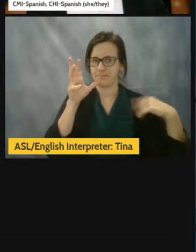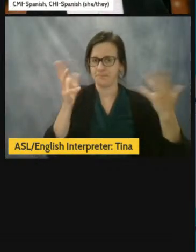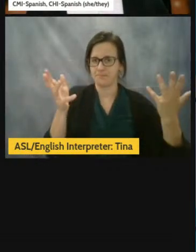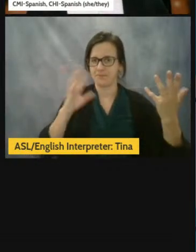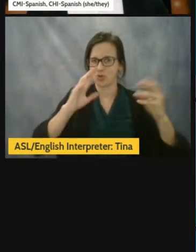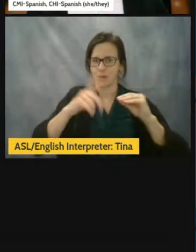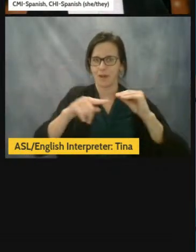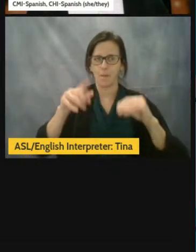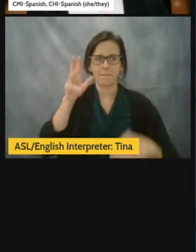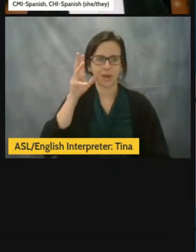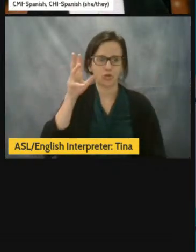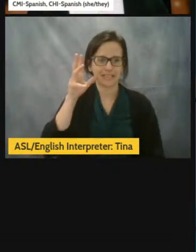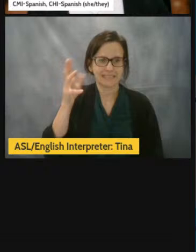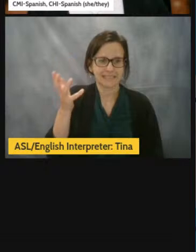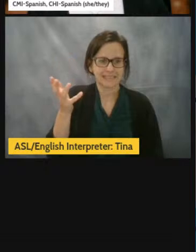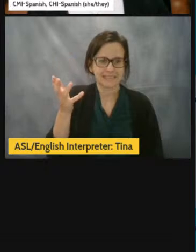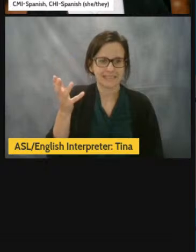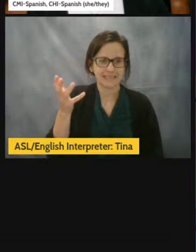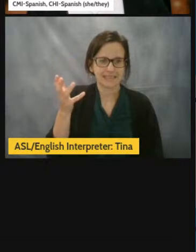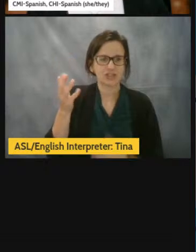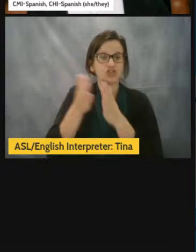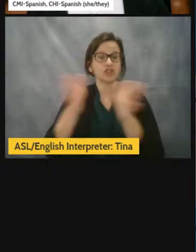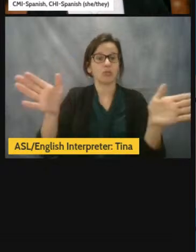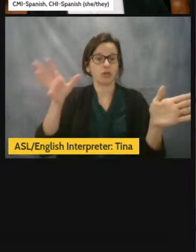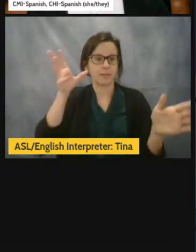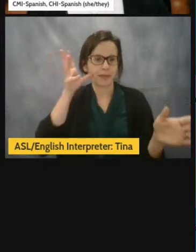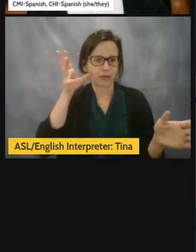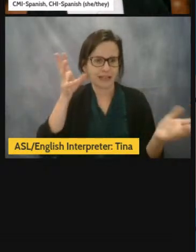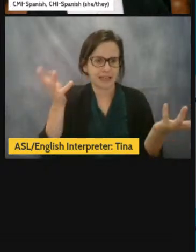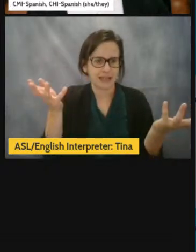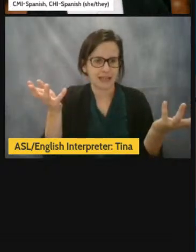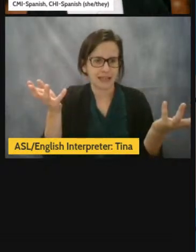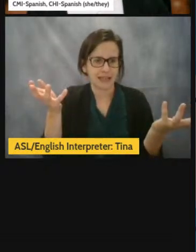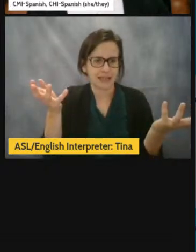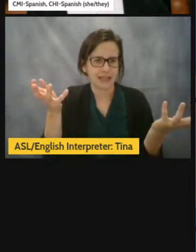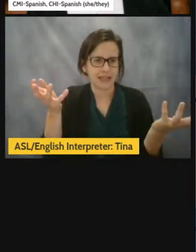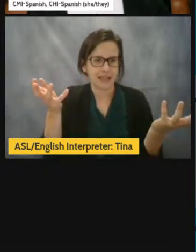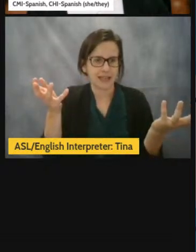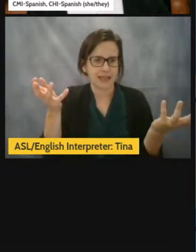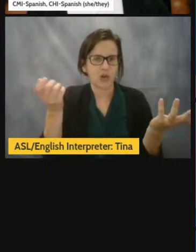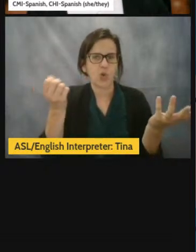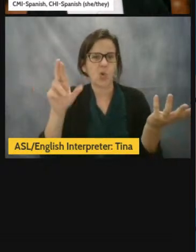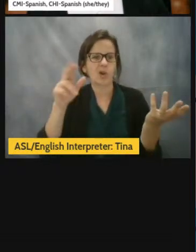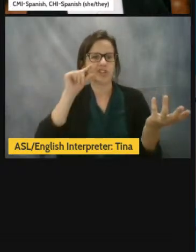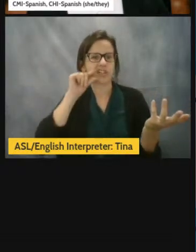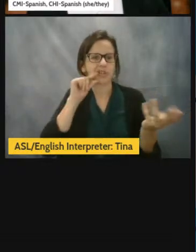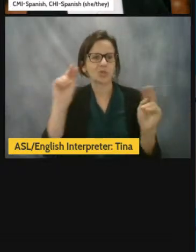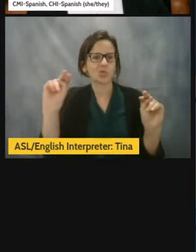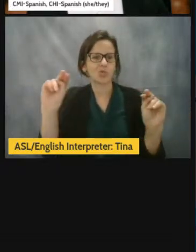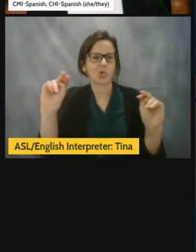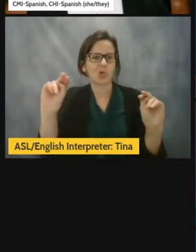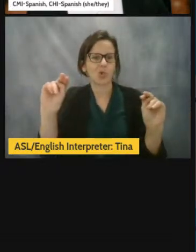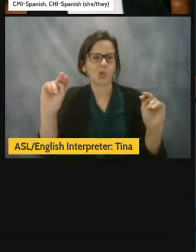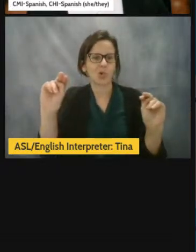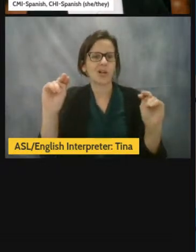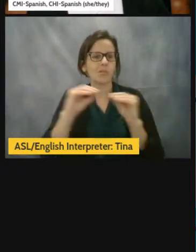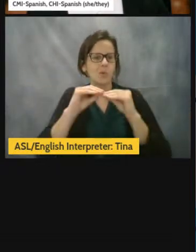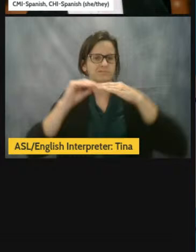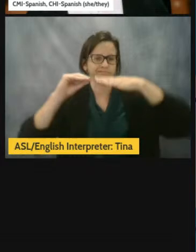about parent in general, or in a gender neutral way, you'd kind of stick to the center of the